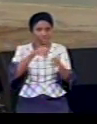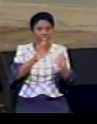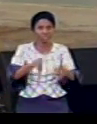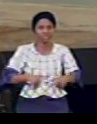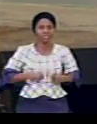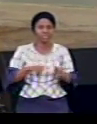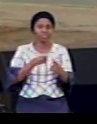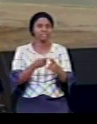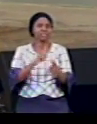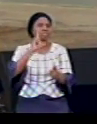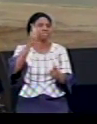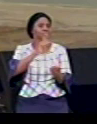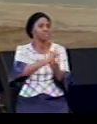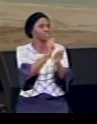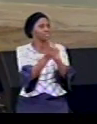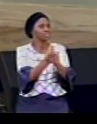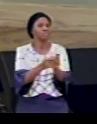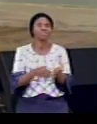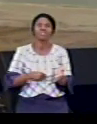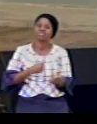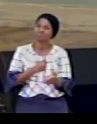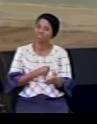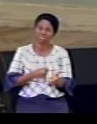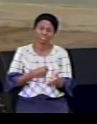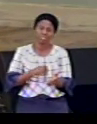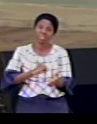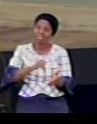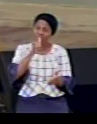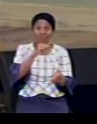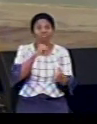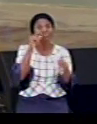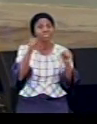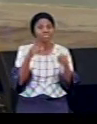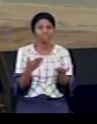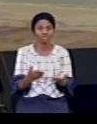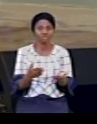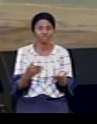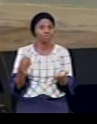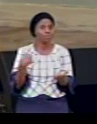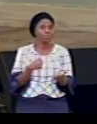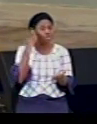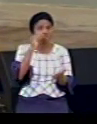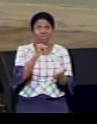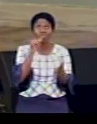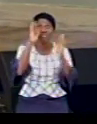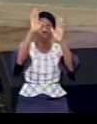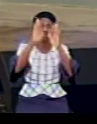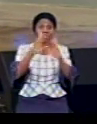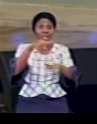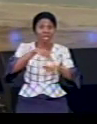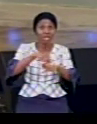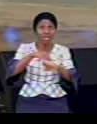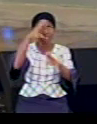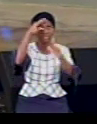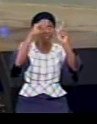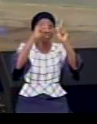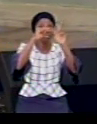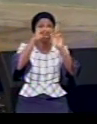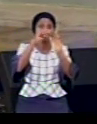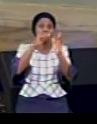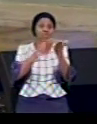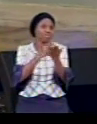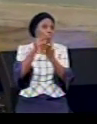I'm sorry, I'm not able to. We will not wonder at his holiness, but the angels,